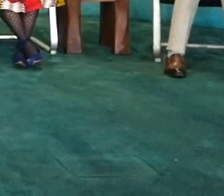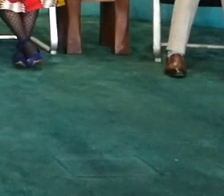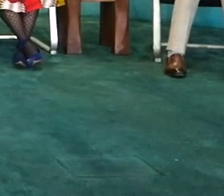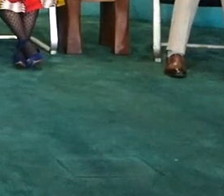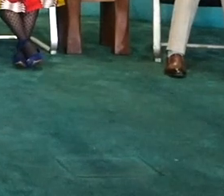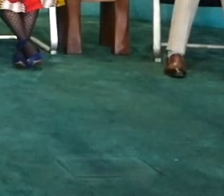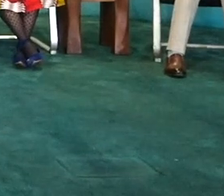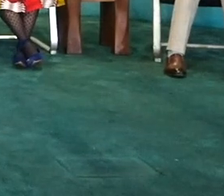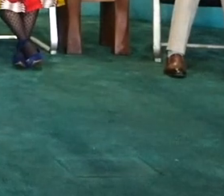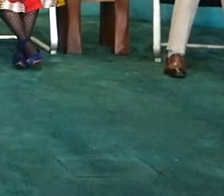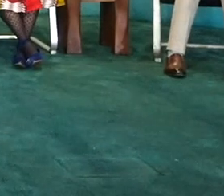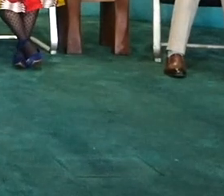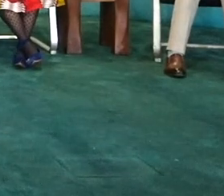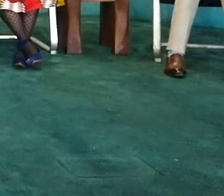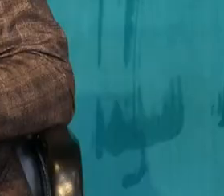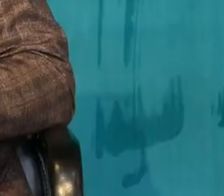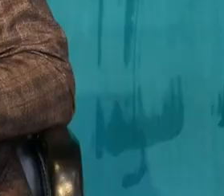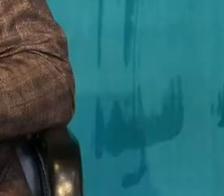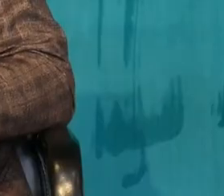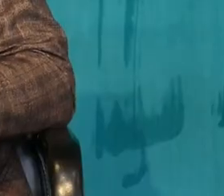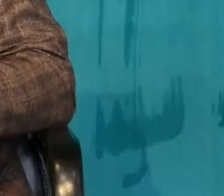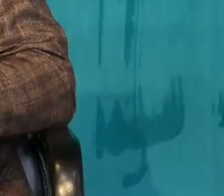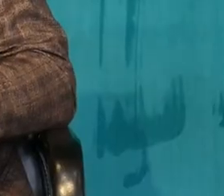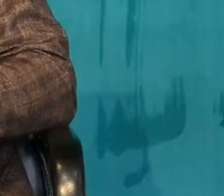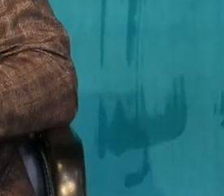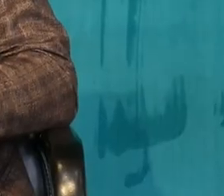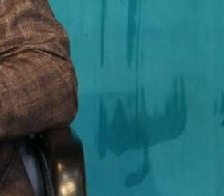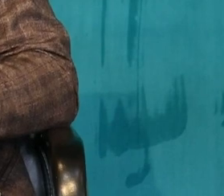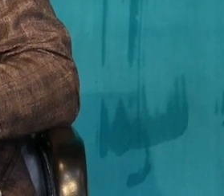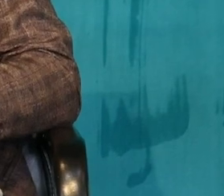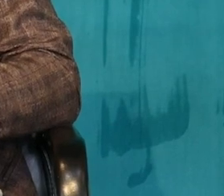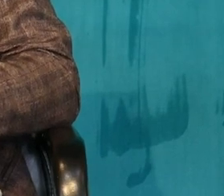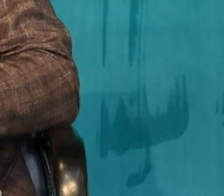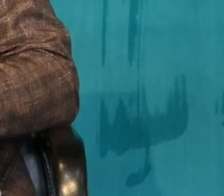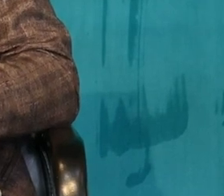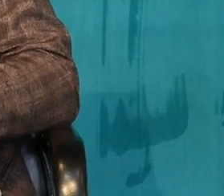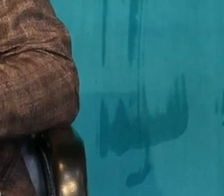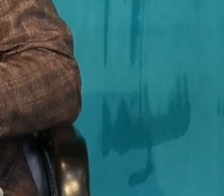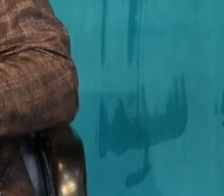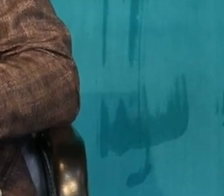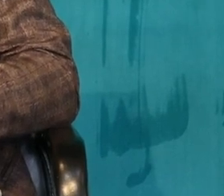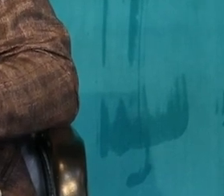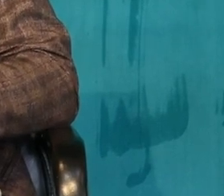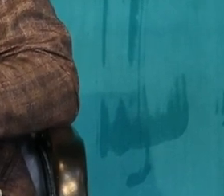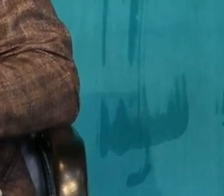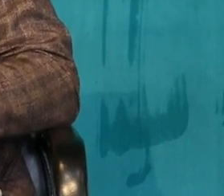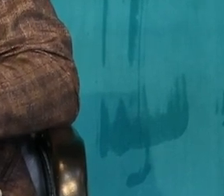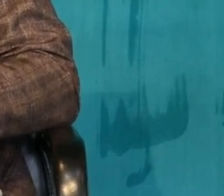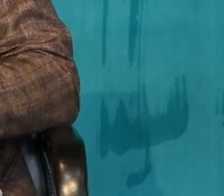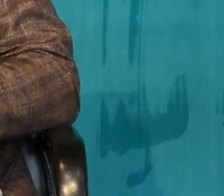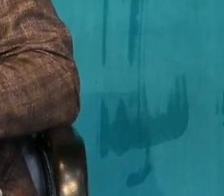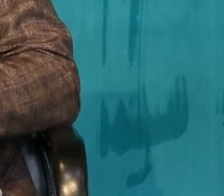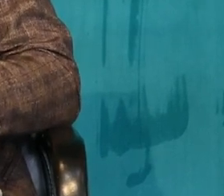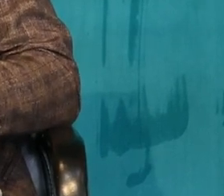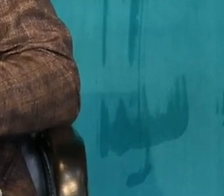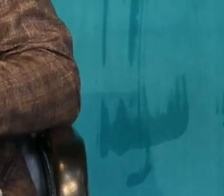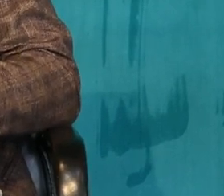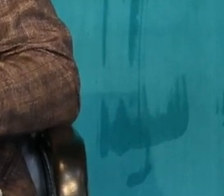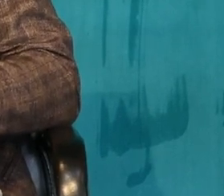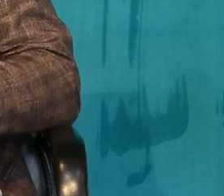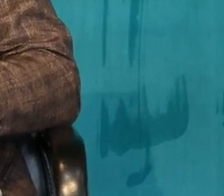us that just in case you're out there and you're offering favoritism to one child or the other, even teachers, for example,